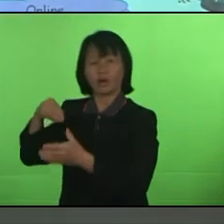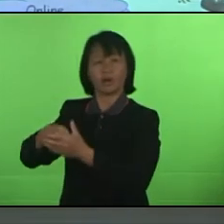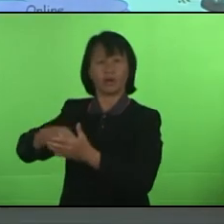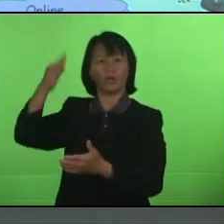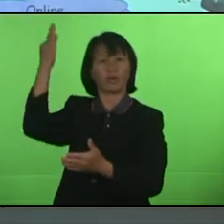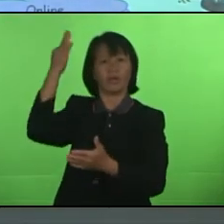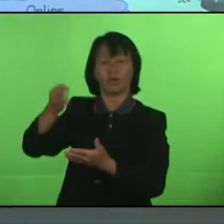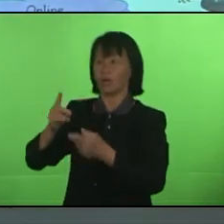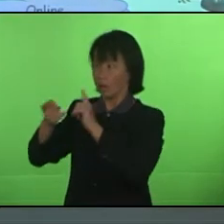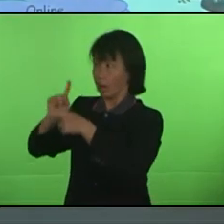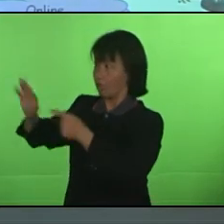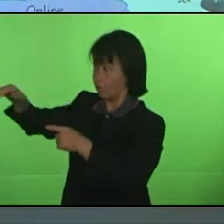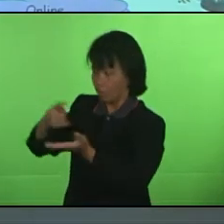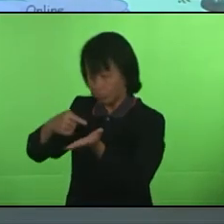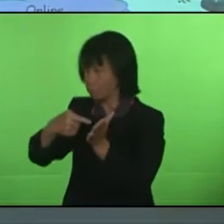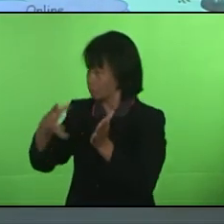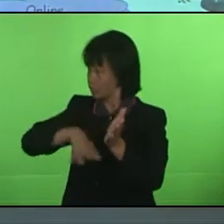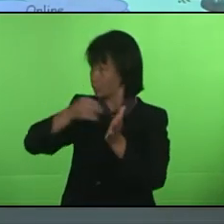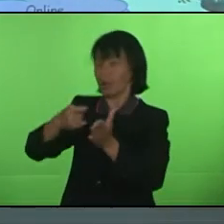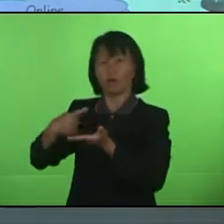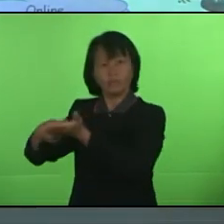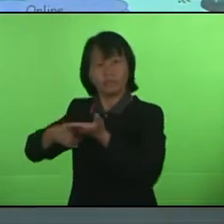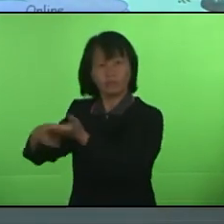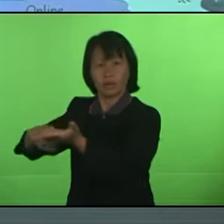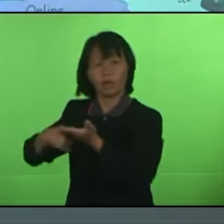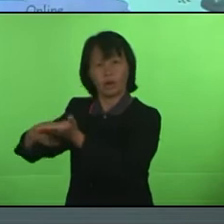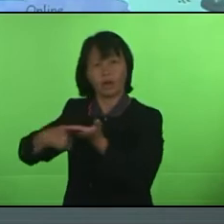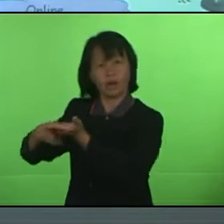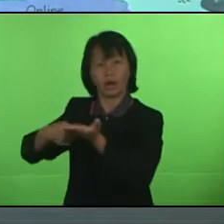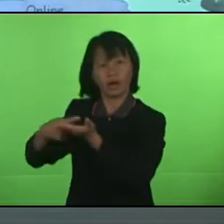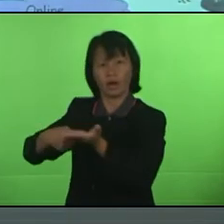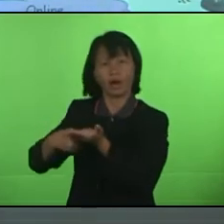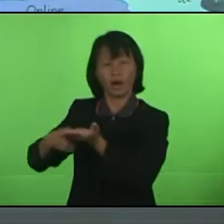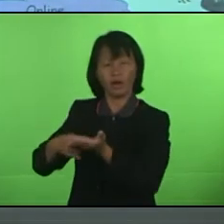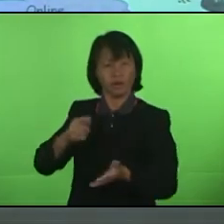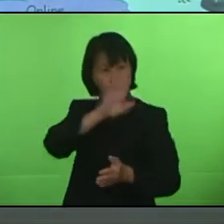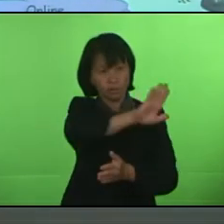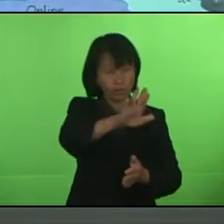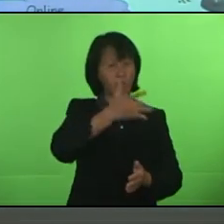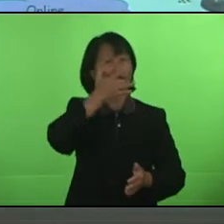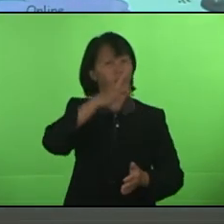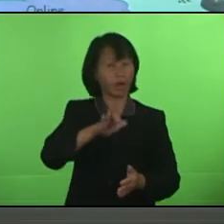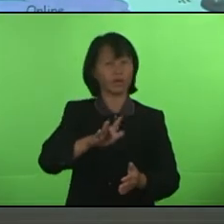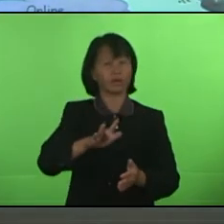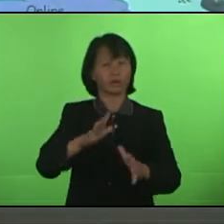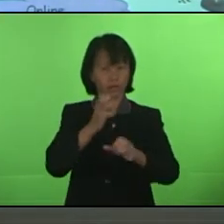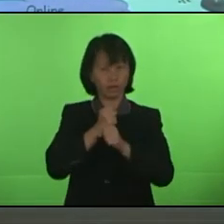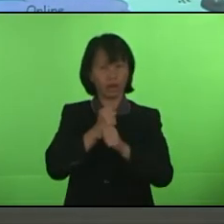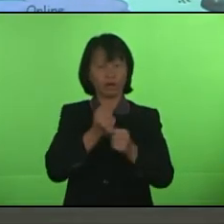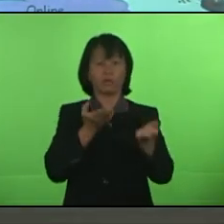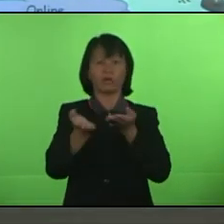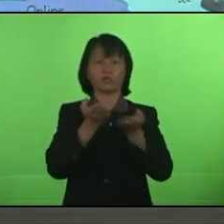your friends or with your tutors. So you are lucky that you're getting additional value-added service